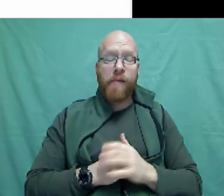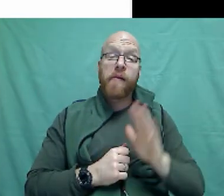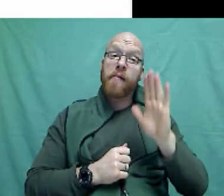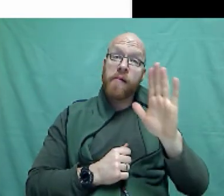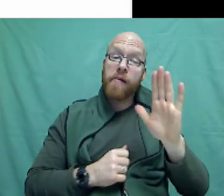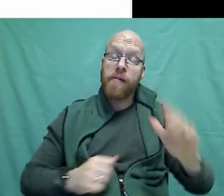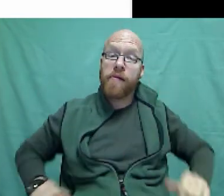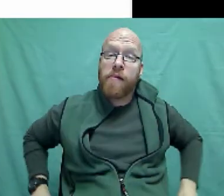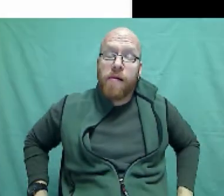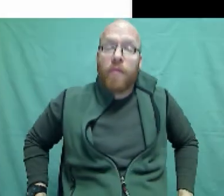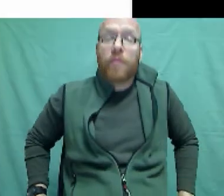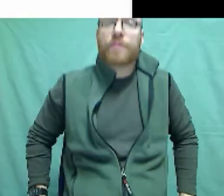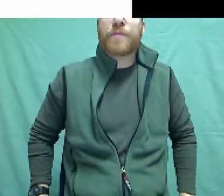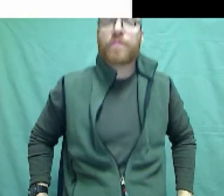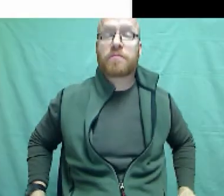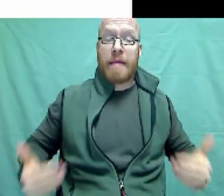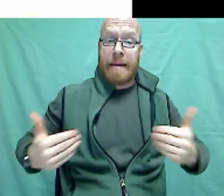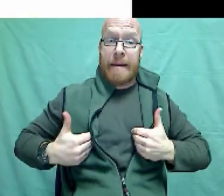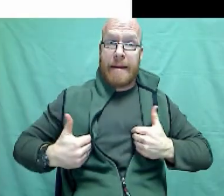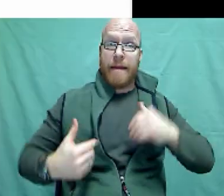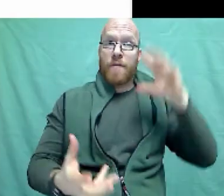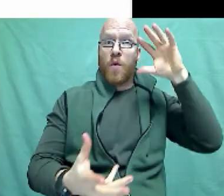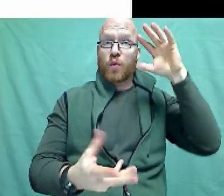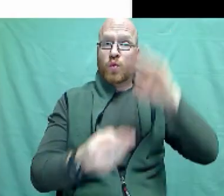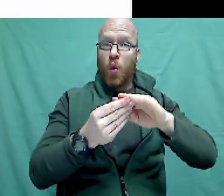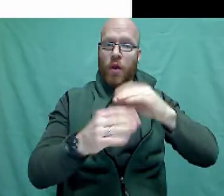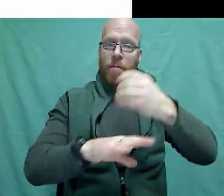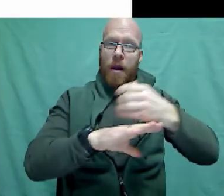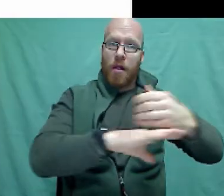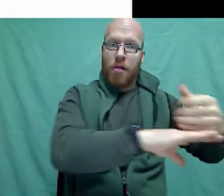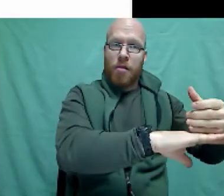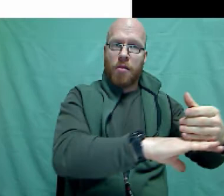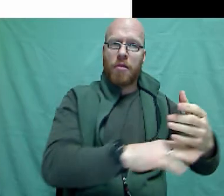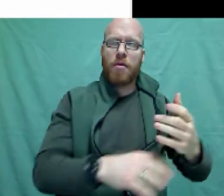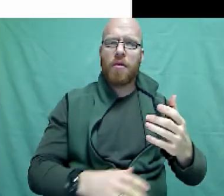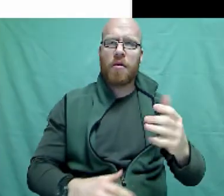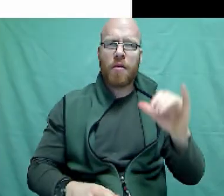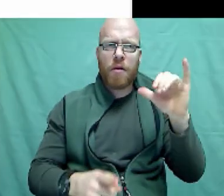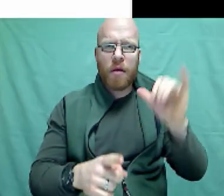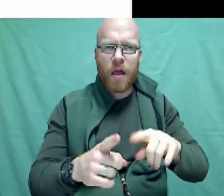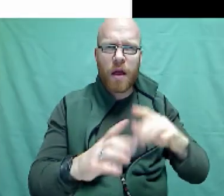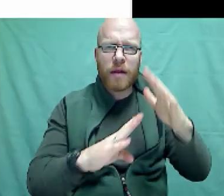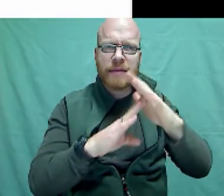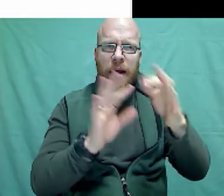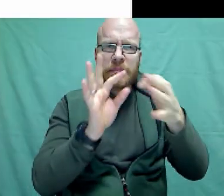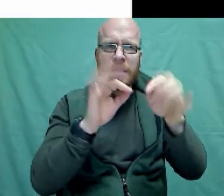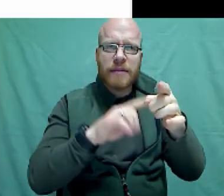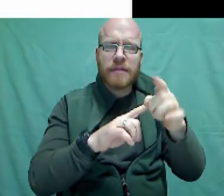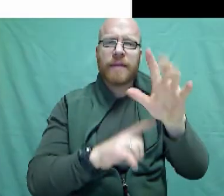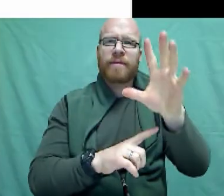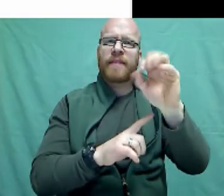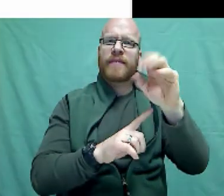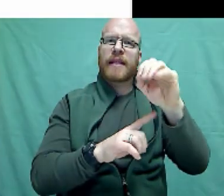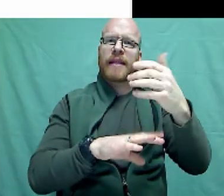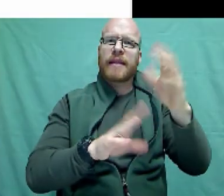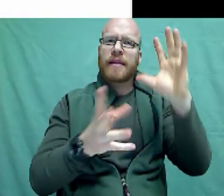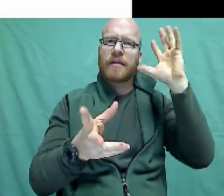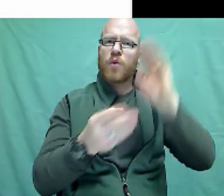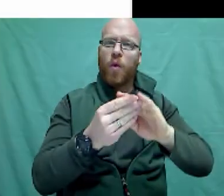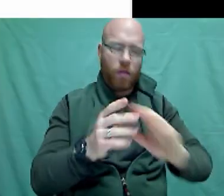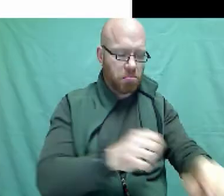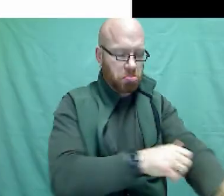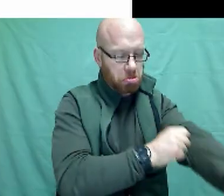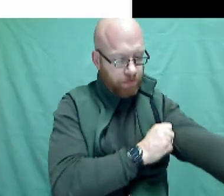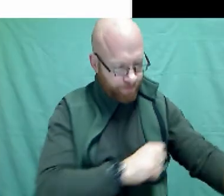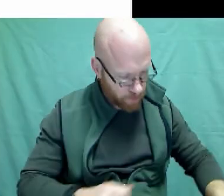you need and set up two equations for that. Now we have the total number of bottles. That's in our top sentence.